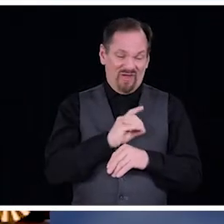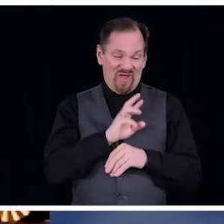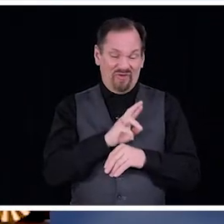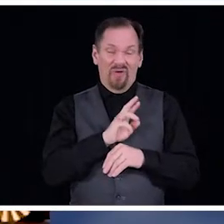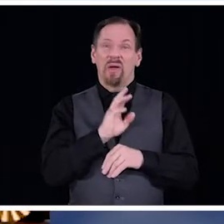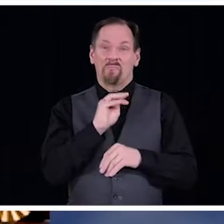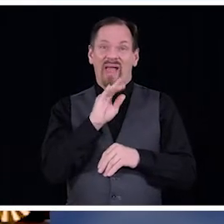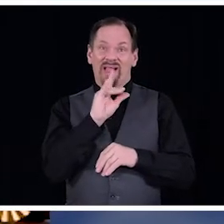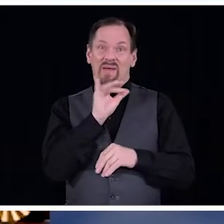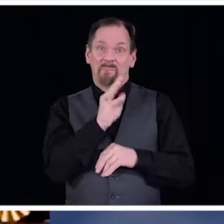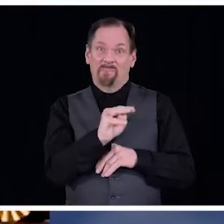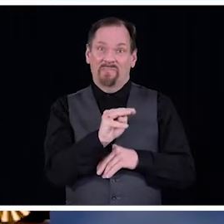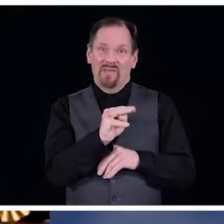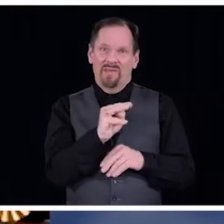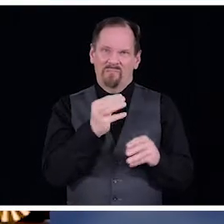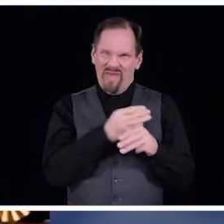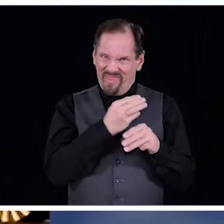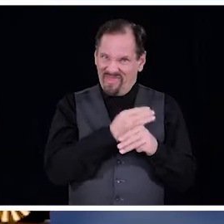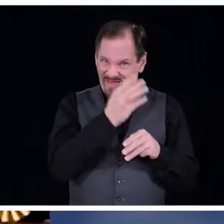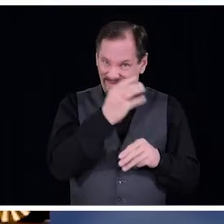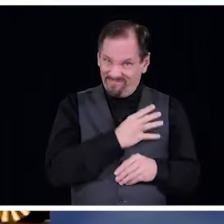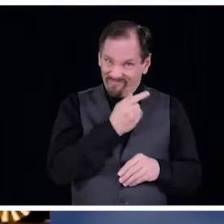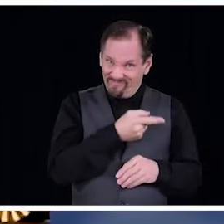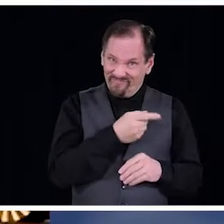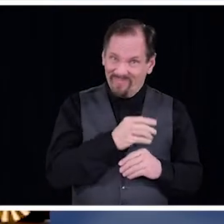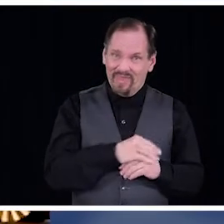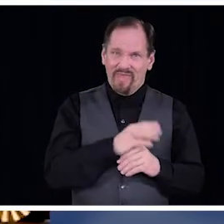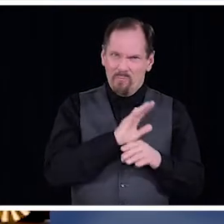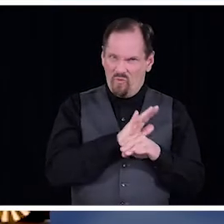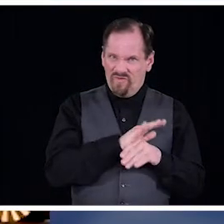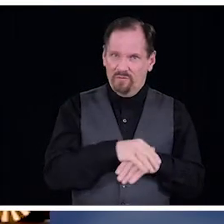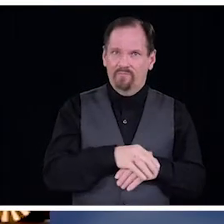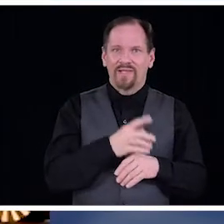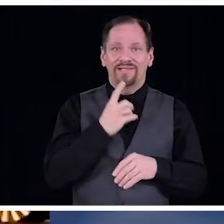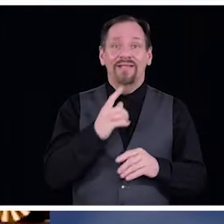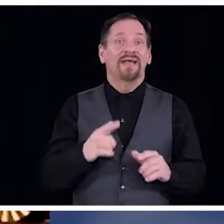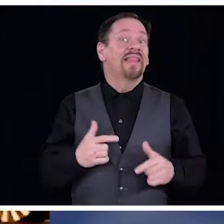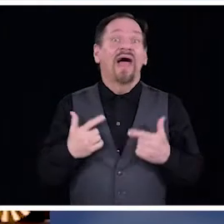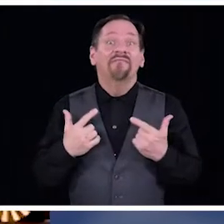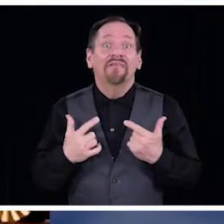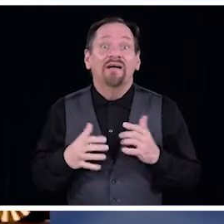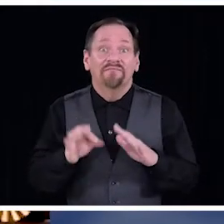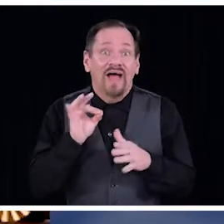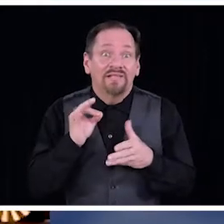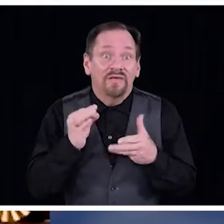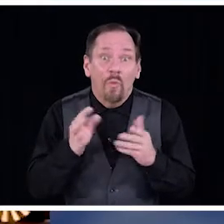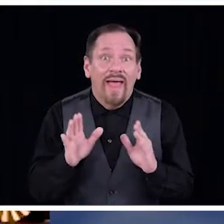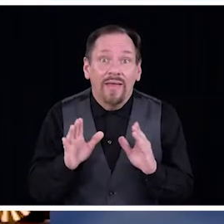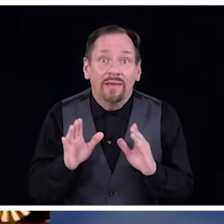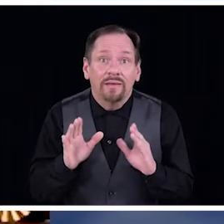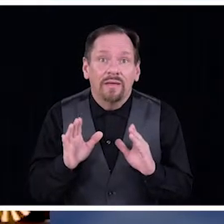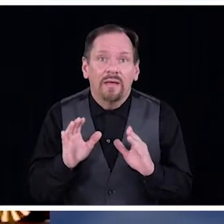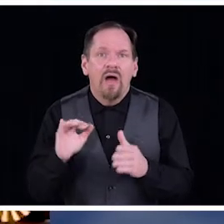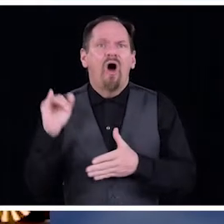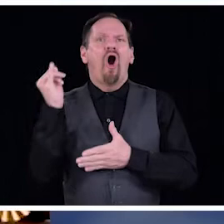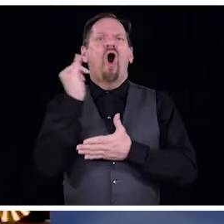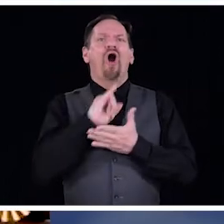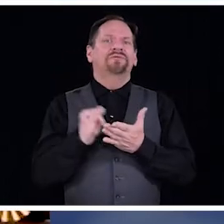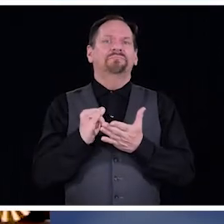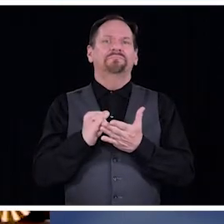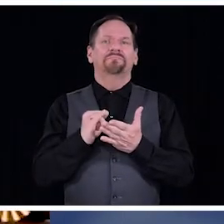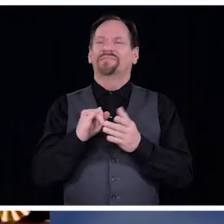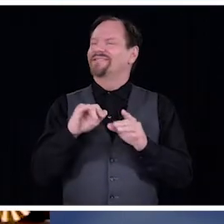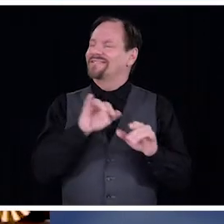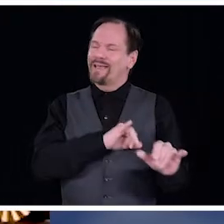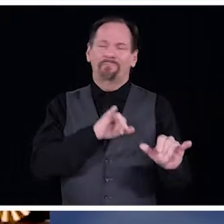chaos theory, notes that life finds a way. The same can be said of art. Art finds a